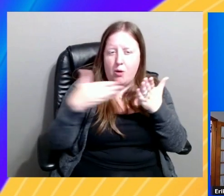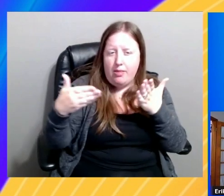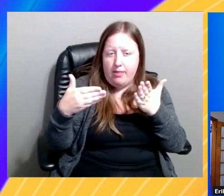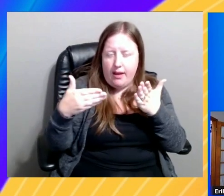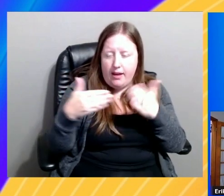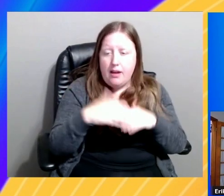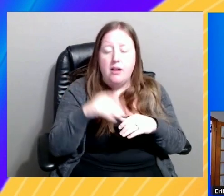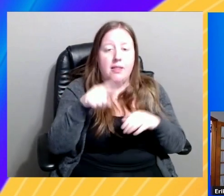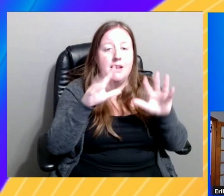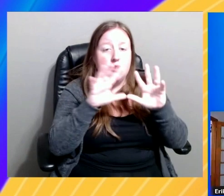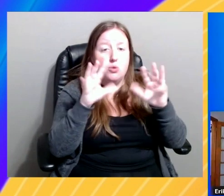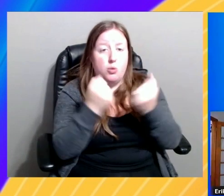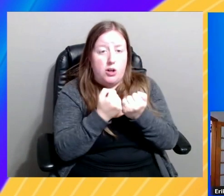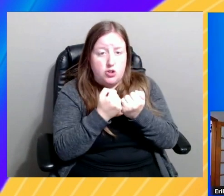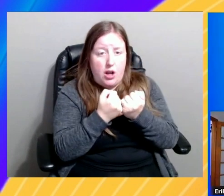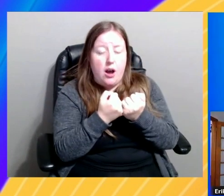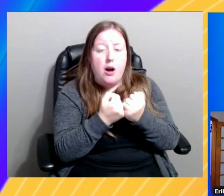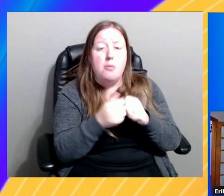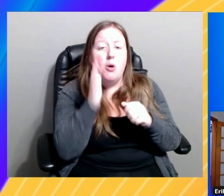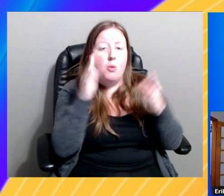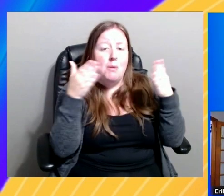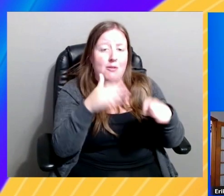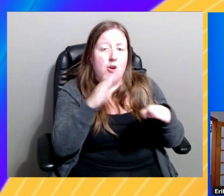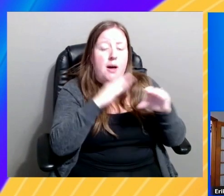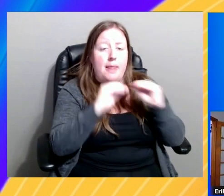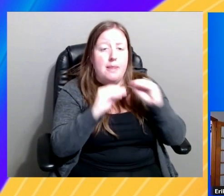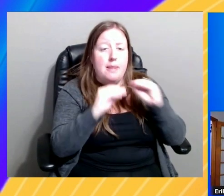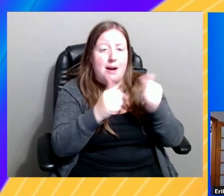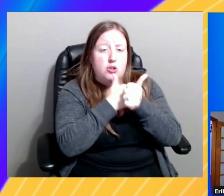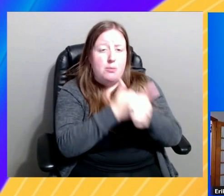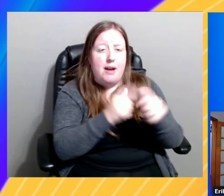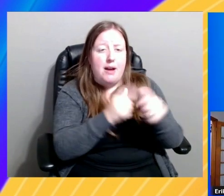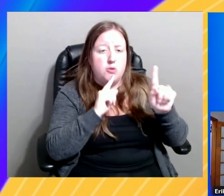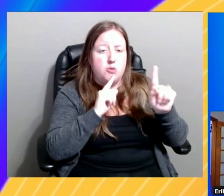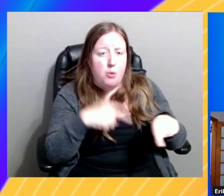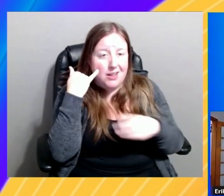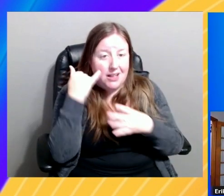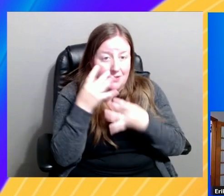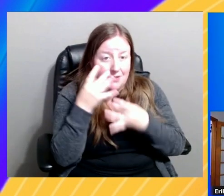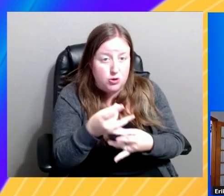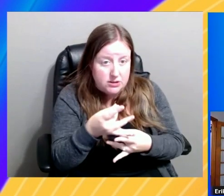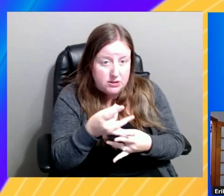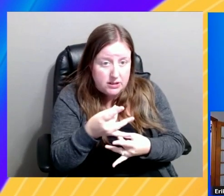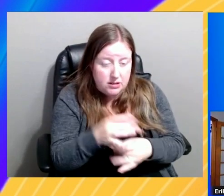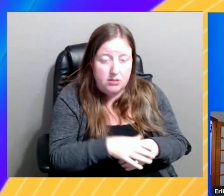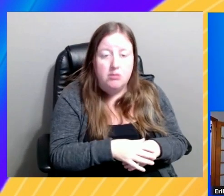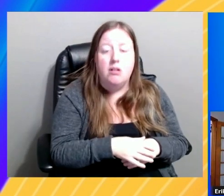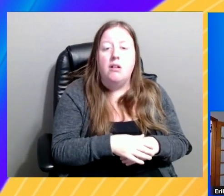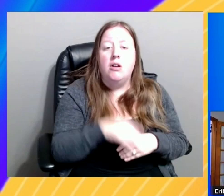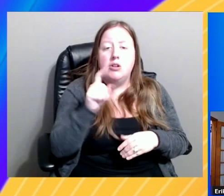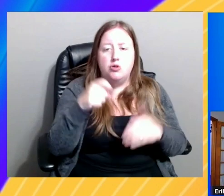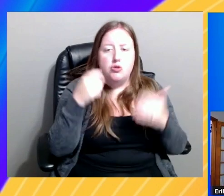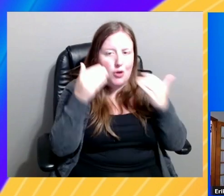to be focused around that patch compliance reporting. So if you are interested in it, you should be able to just go ahead and find